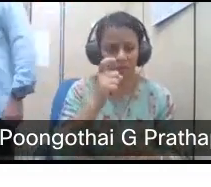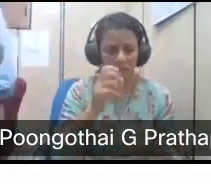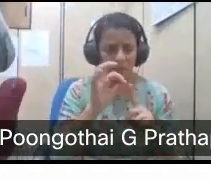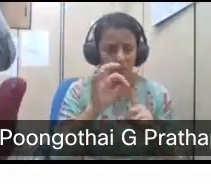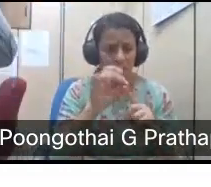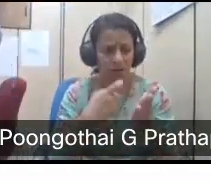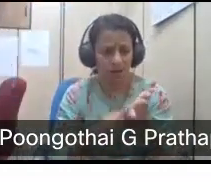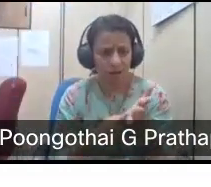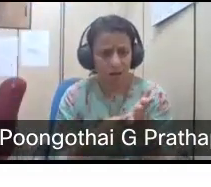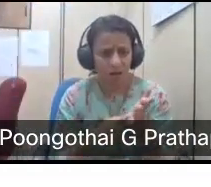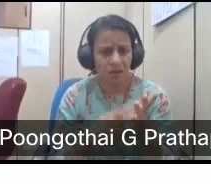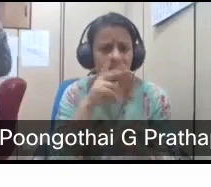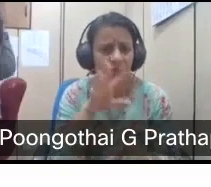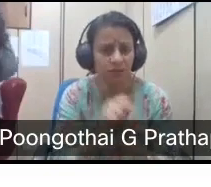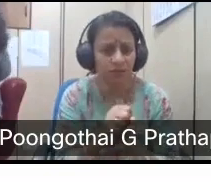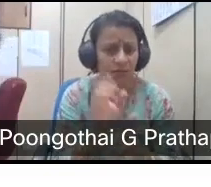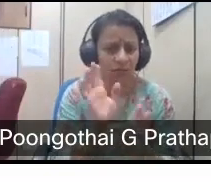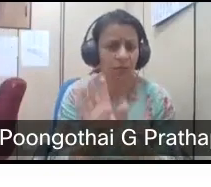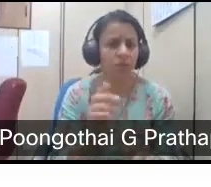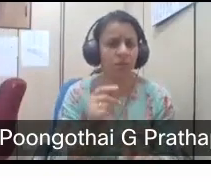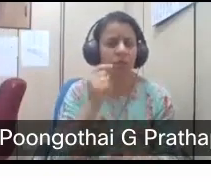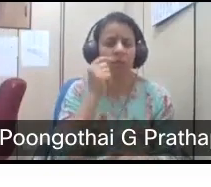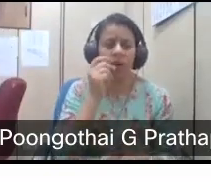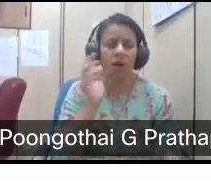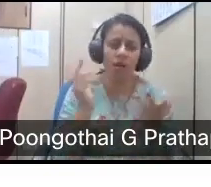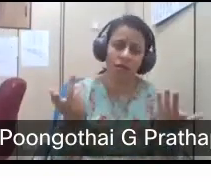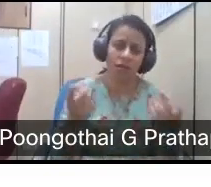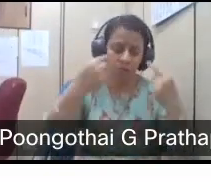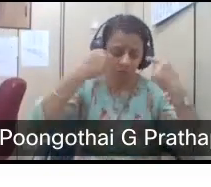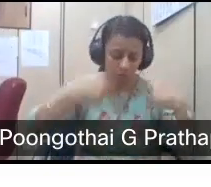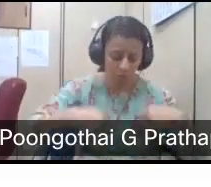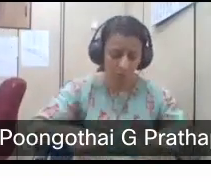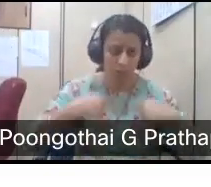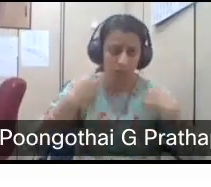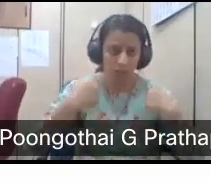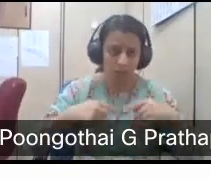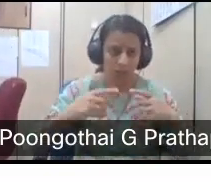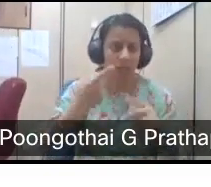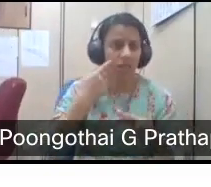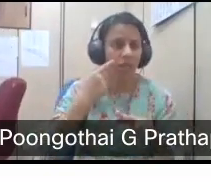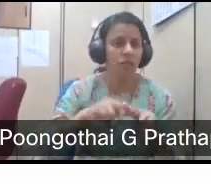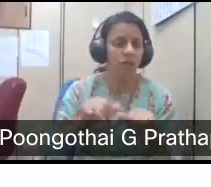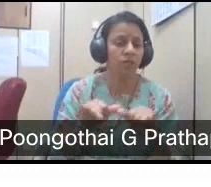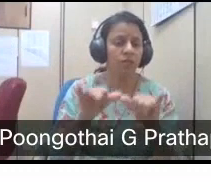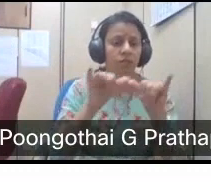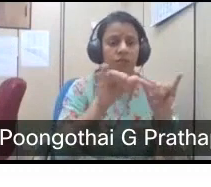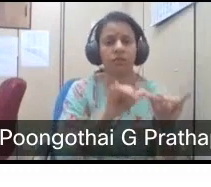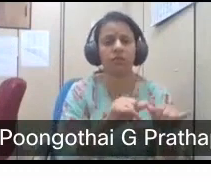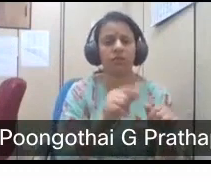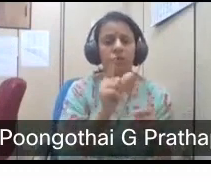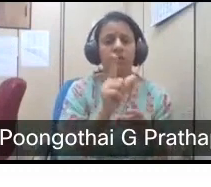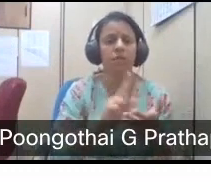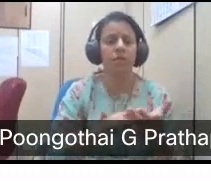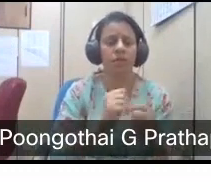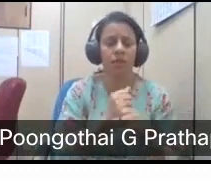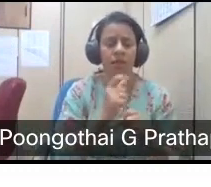This is meant for only the system or body. But if you take similarly, lung pressure should not never be like that. It